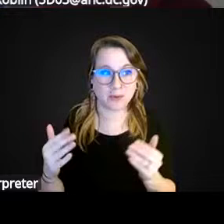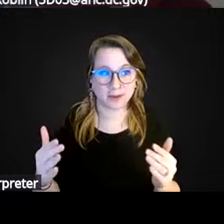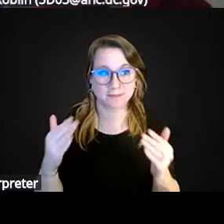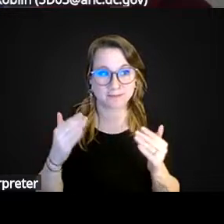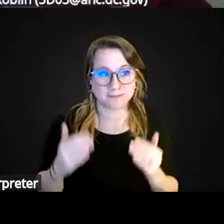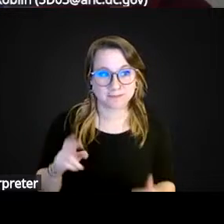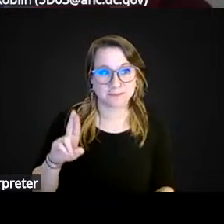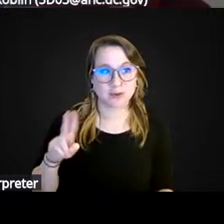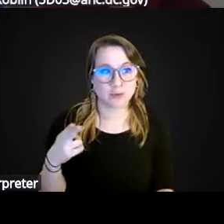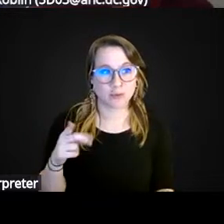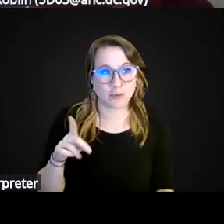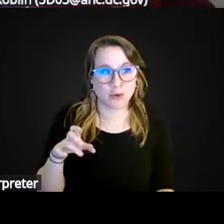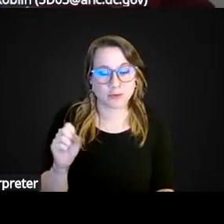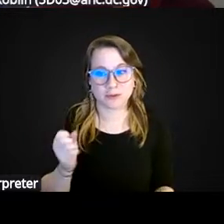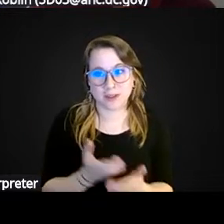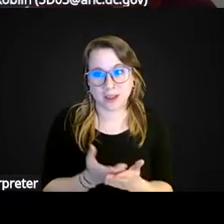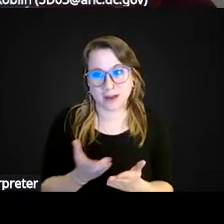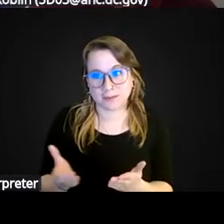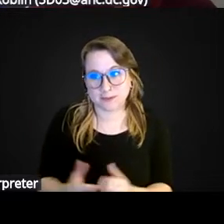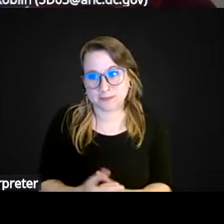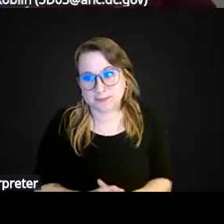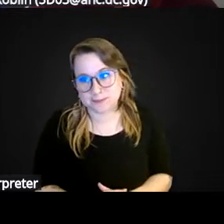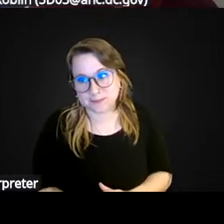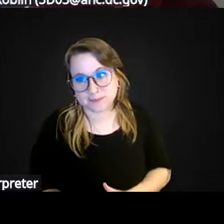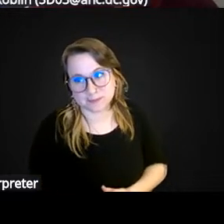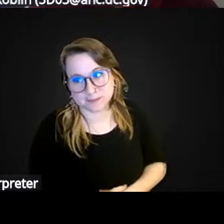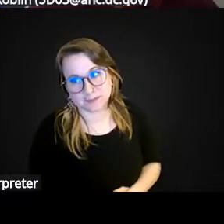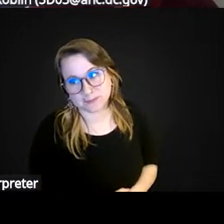Rhodes' items beforehand.